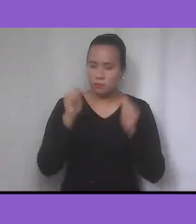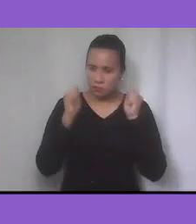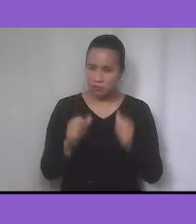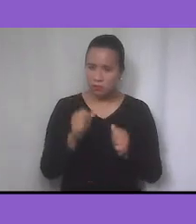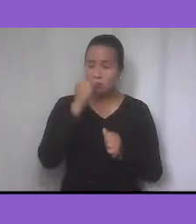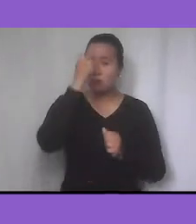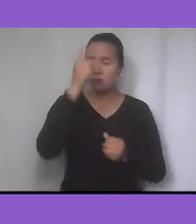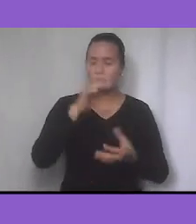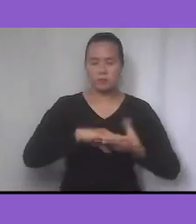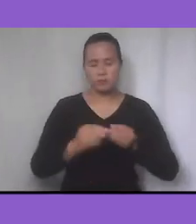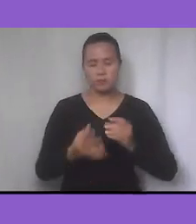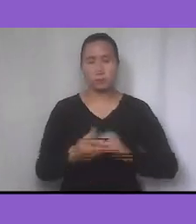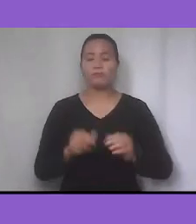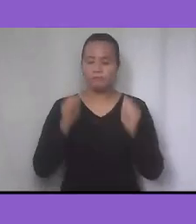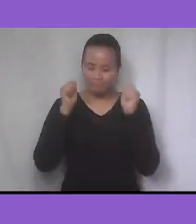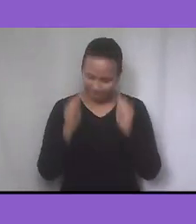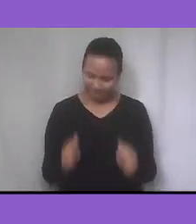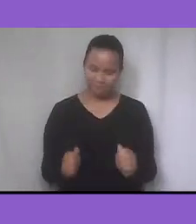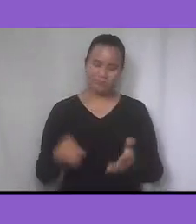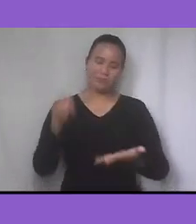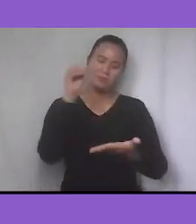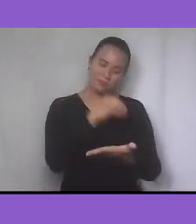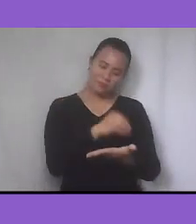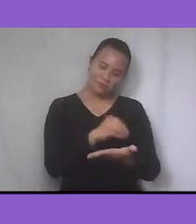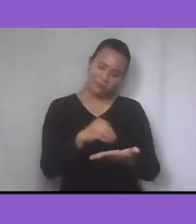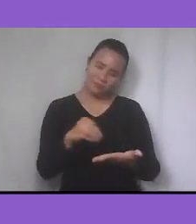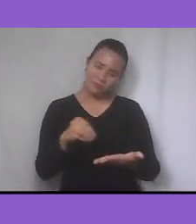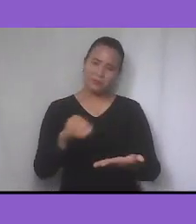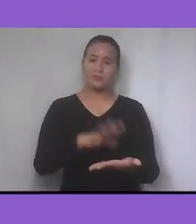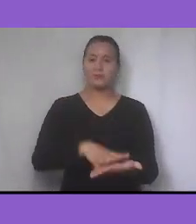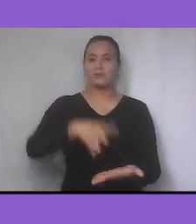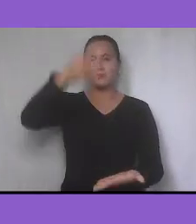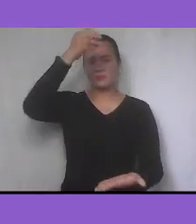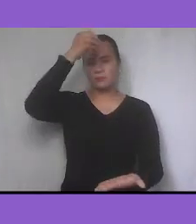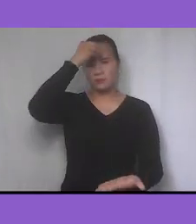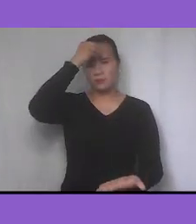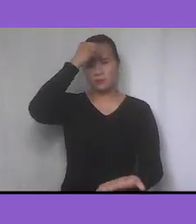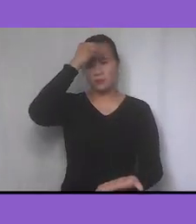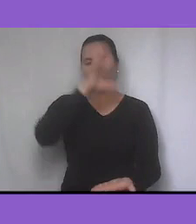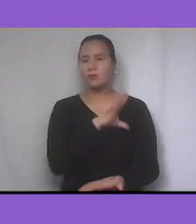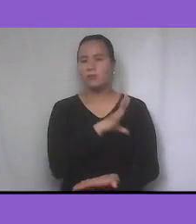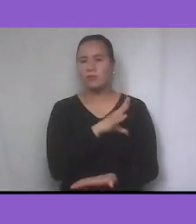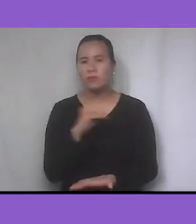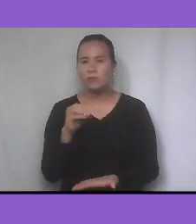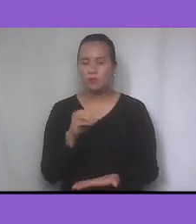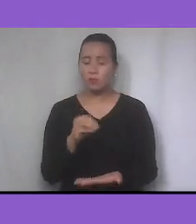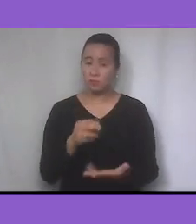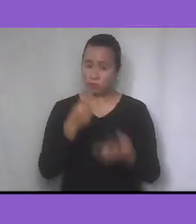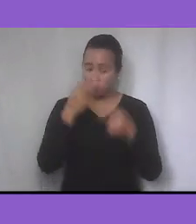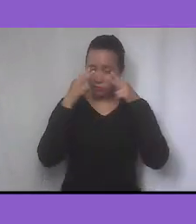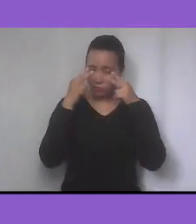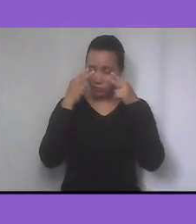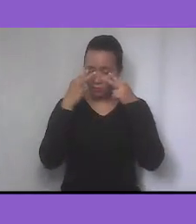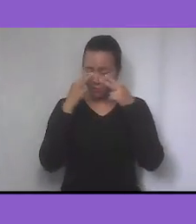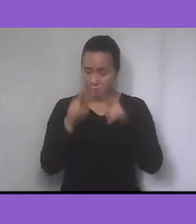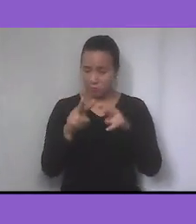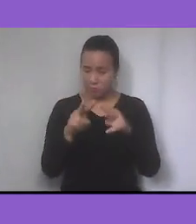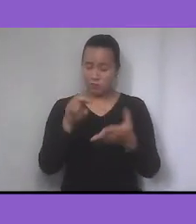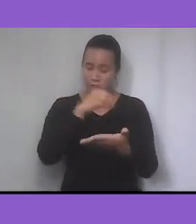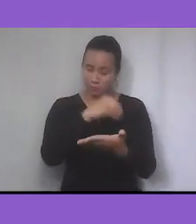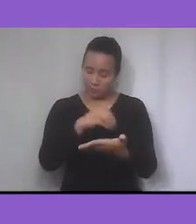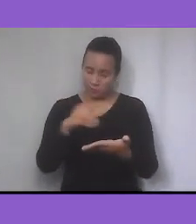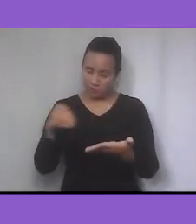write about what we've learned. In writing, we look at penmanship, spelling, and composing.